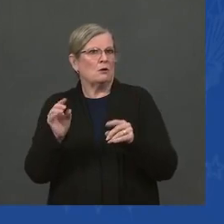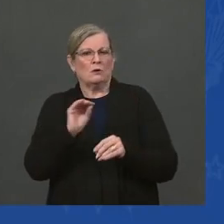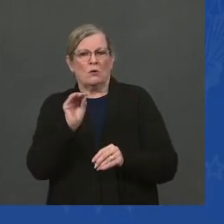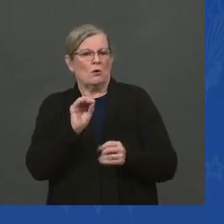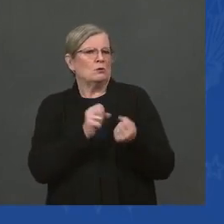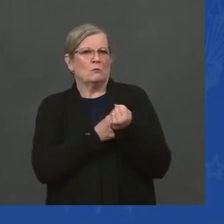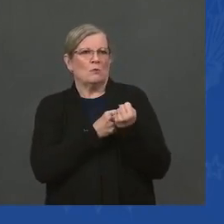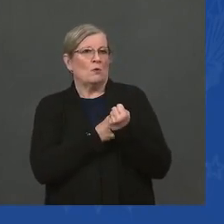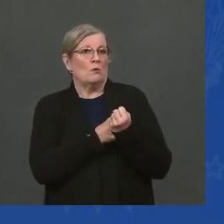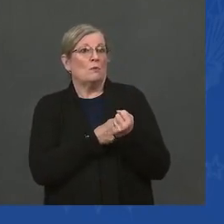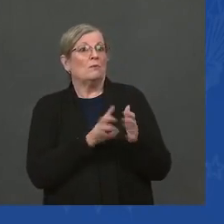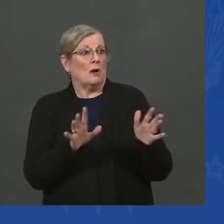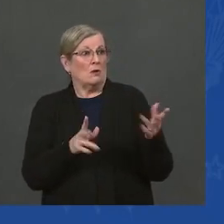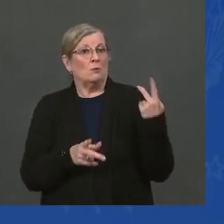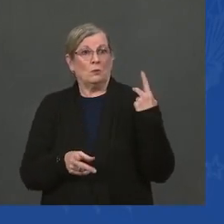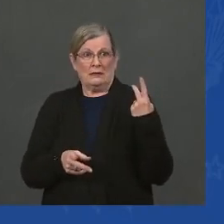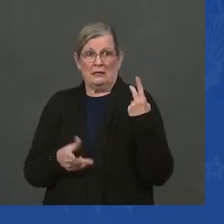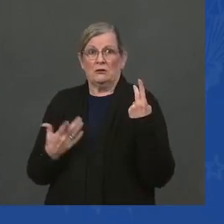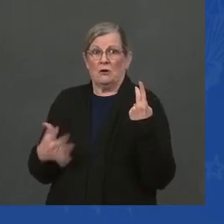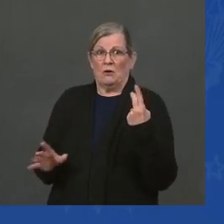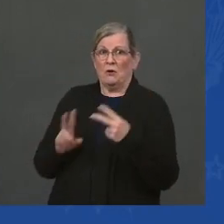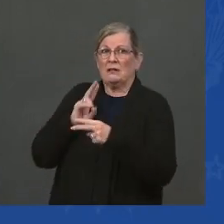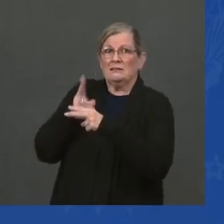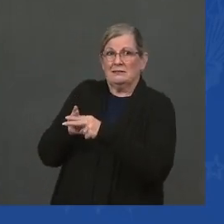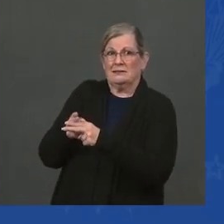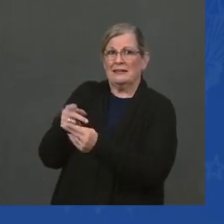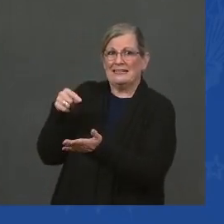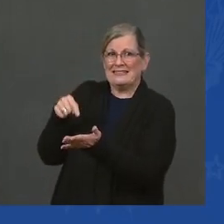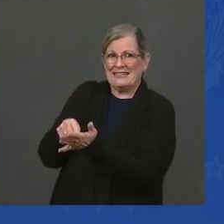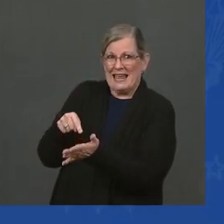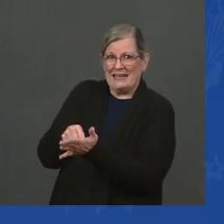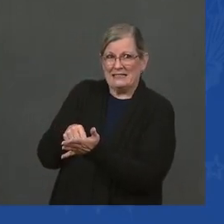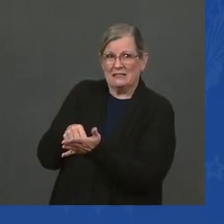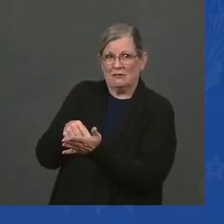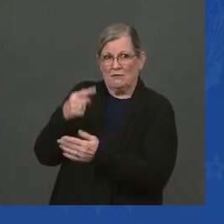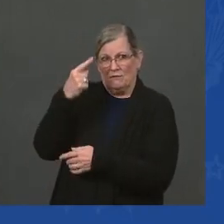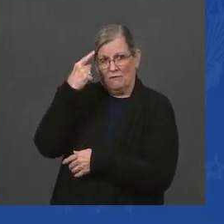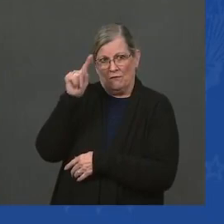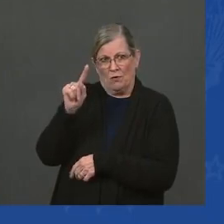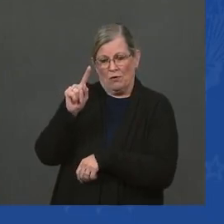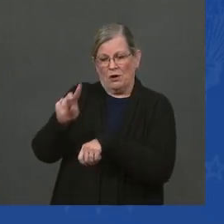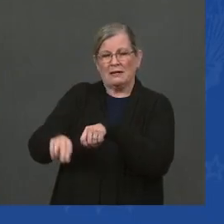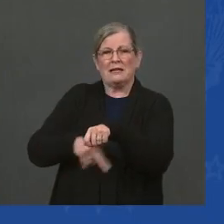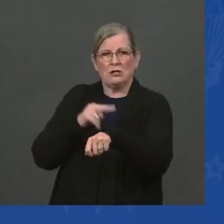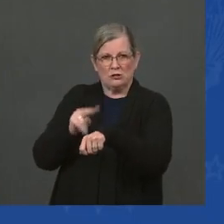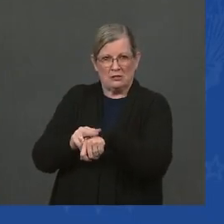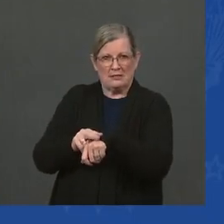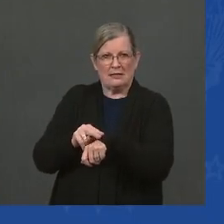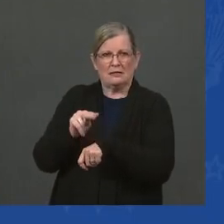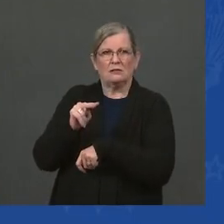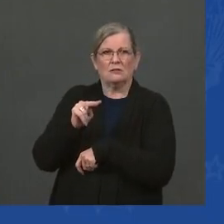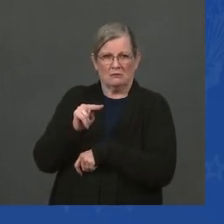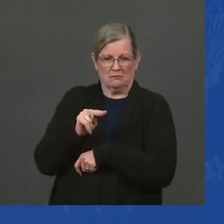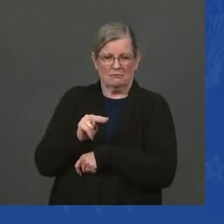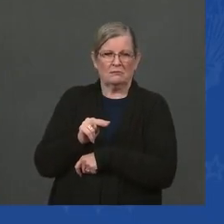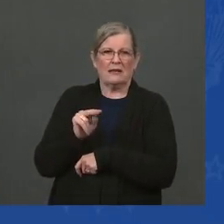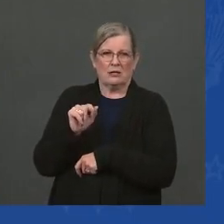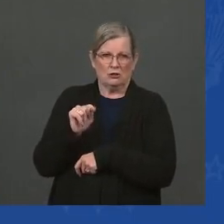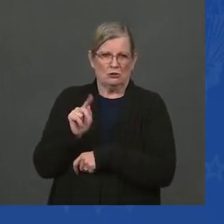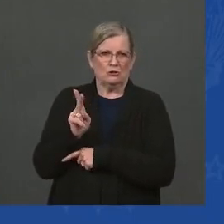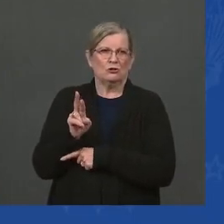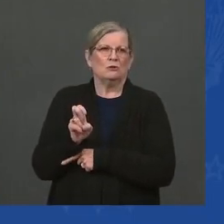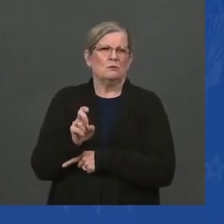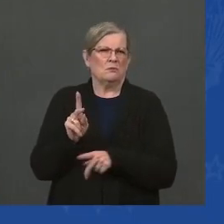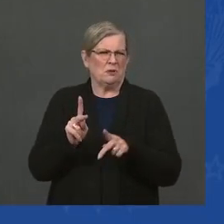debt for nature swaps. People looked at us like, what in the hell are you doing? Why are you forgiving the debt so Brazil won't, you